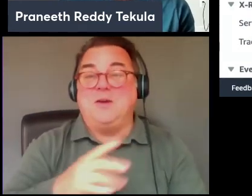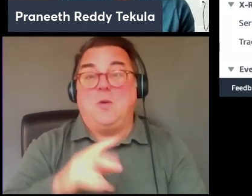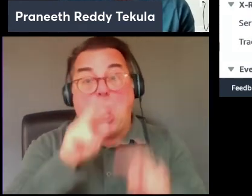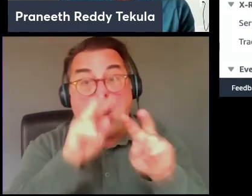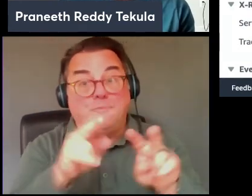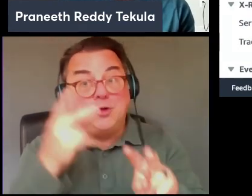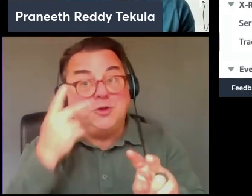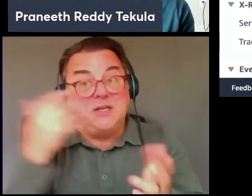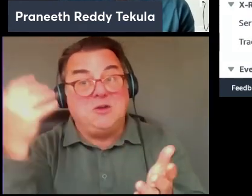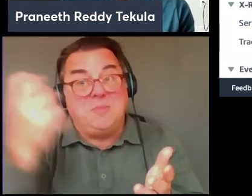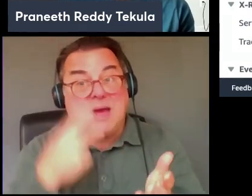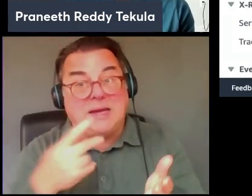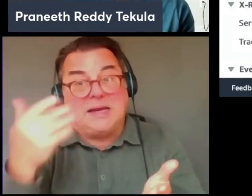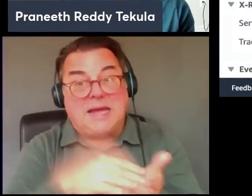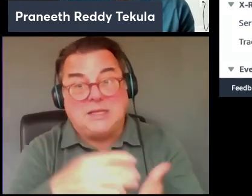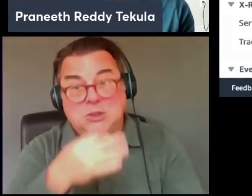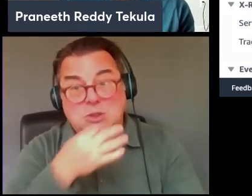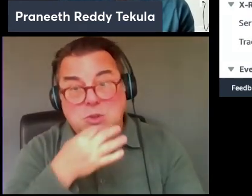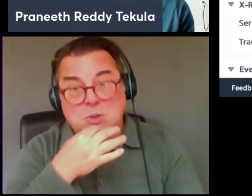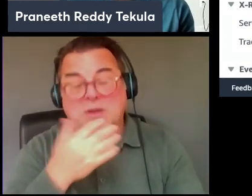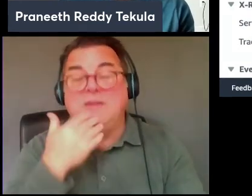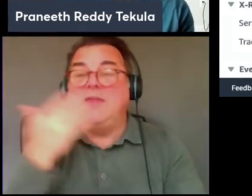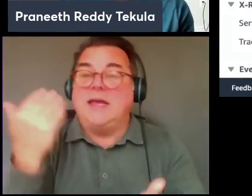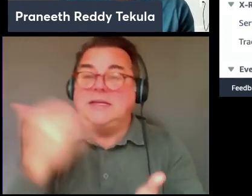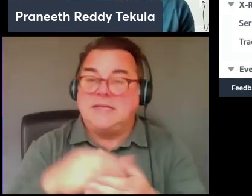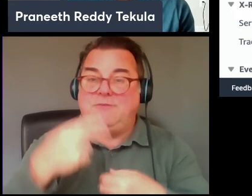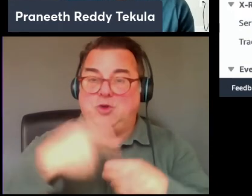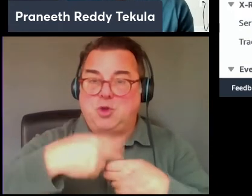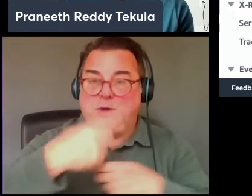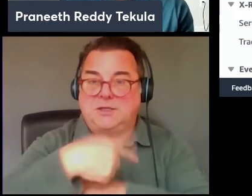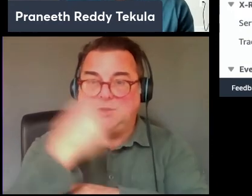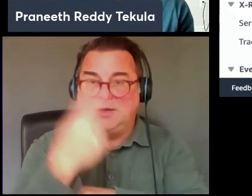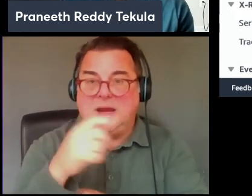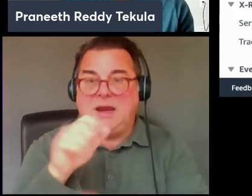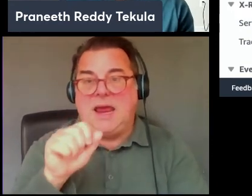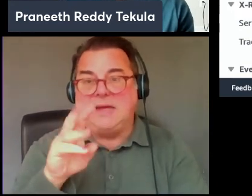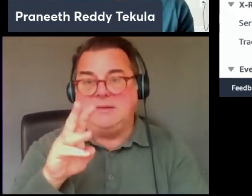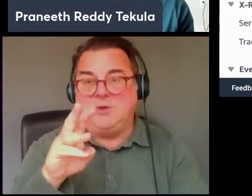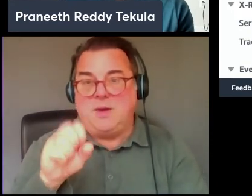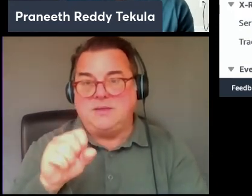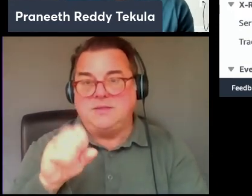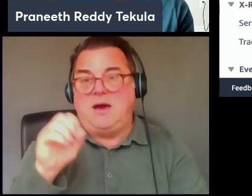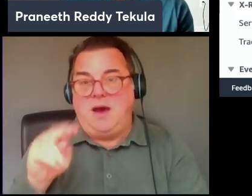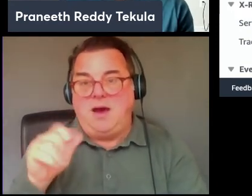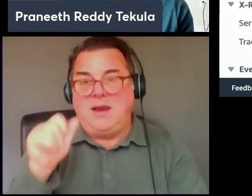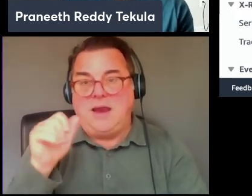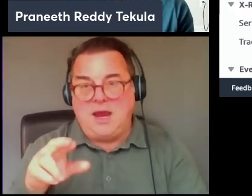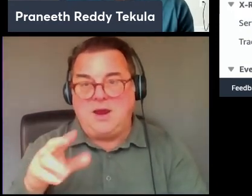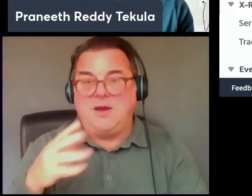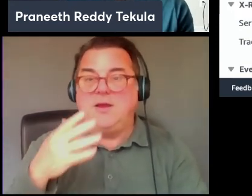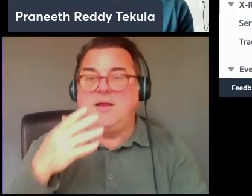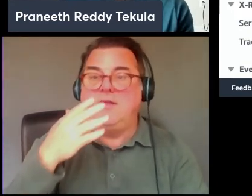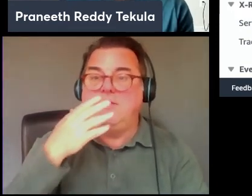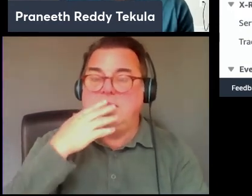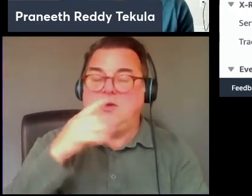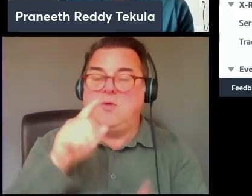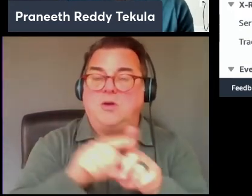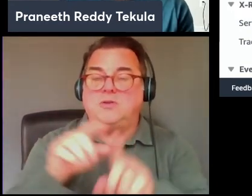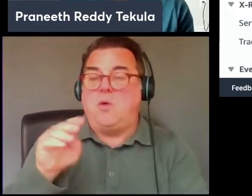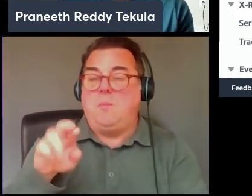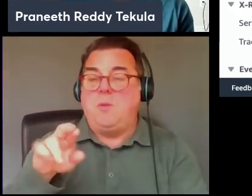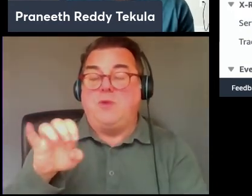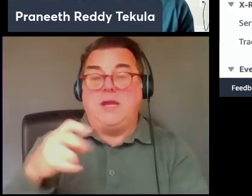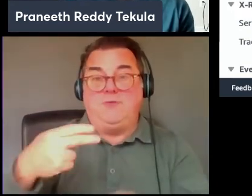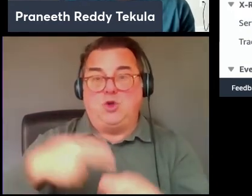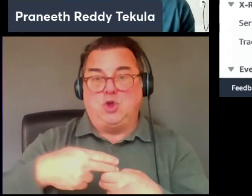back on here. Thanks again for joining us here on AWS On Air. Thank you to Marie for joining me